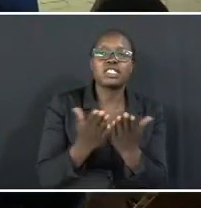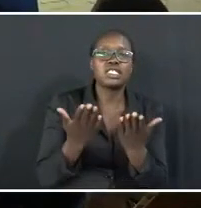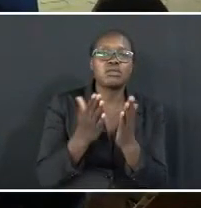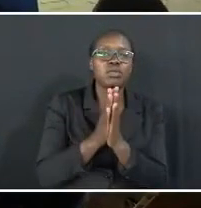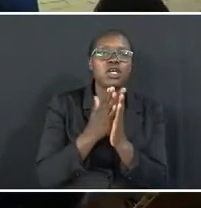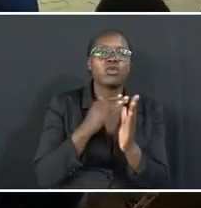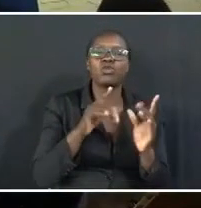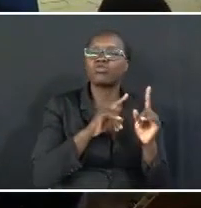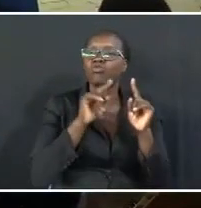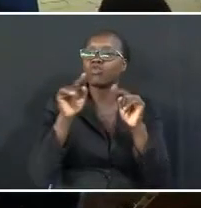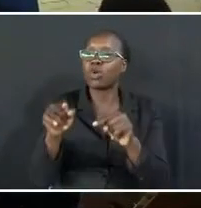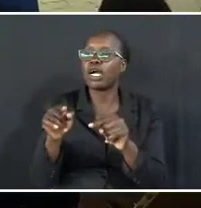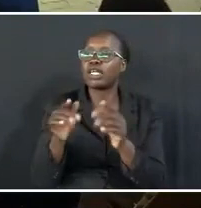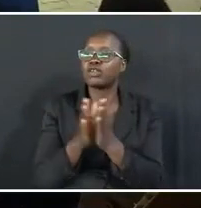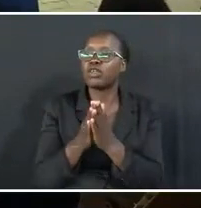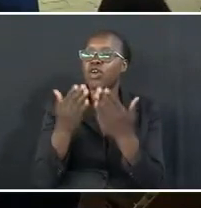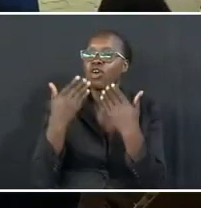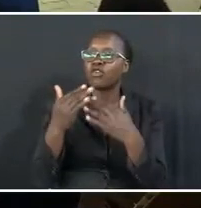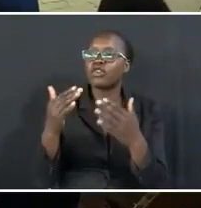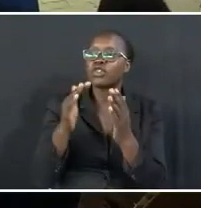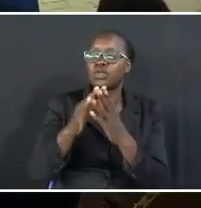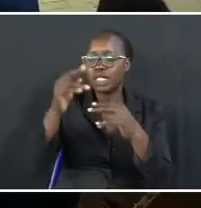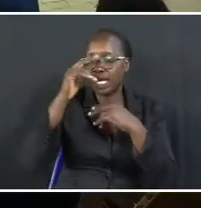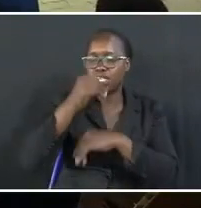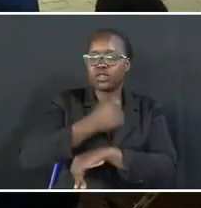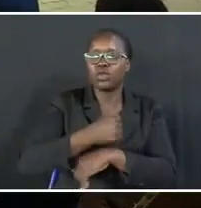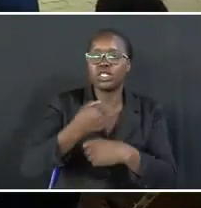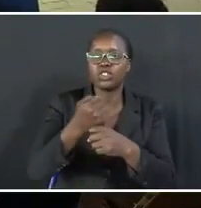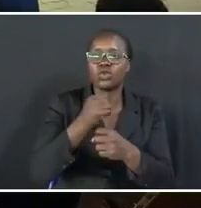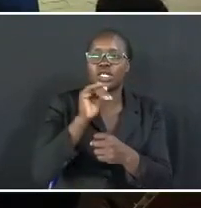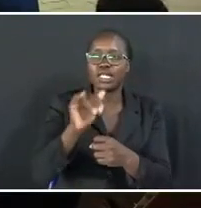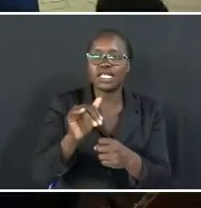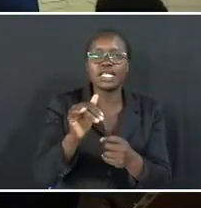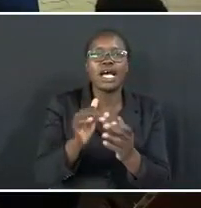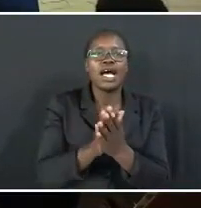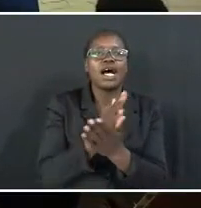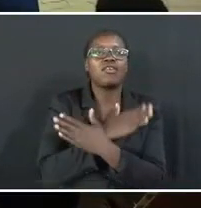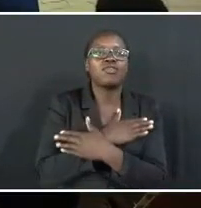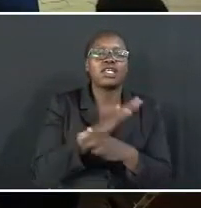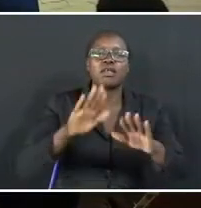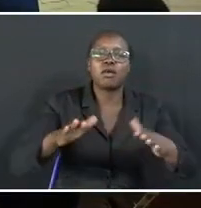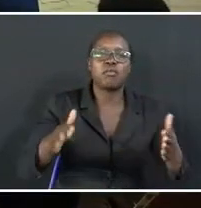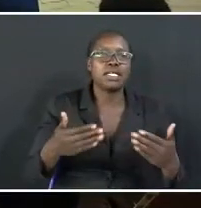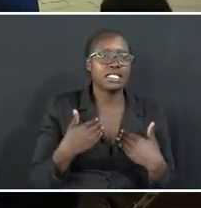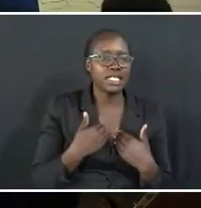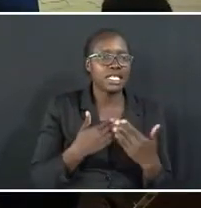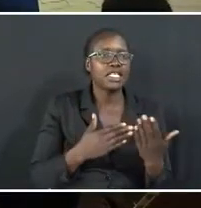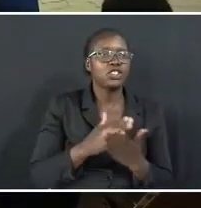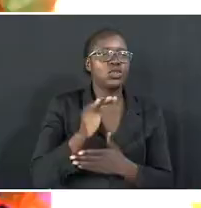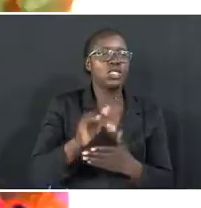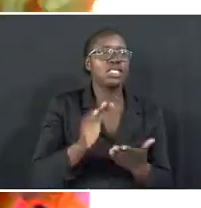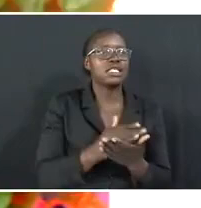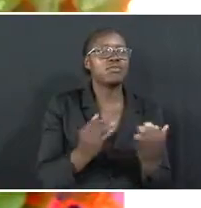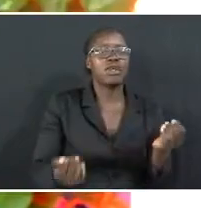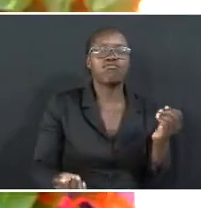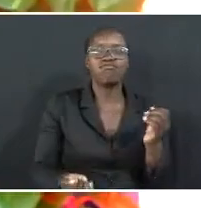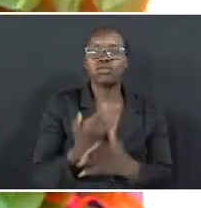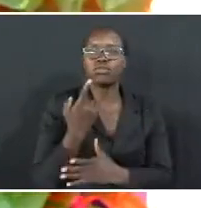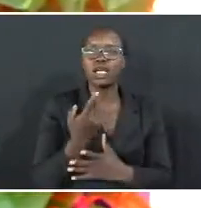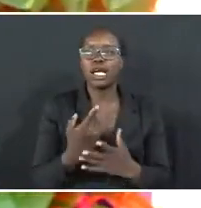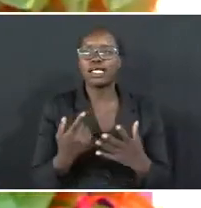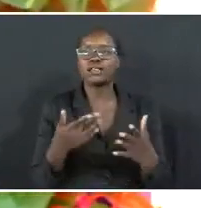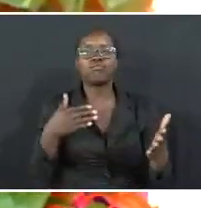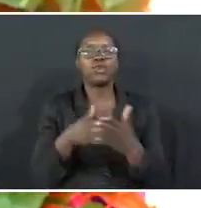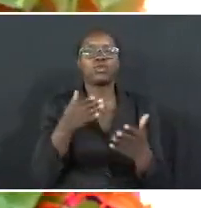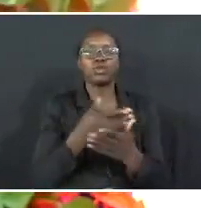want to attend and you're done with high school, he will ensure that a friend has a party. He will ensure that something comes your way and blocks